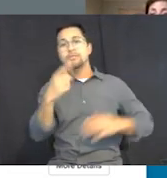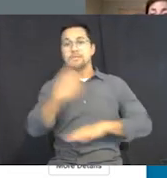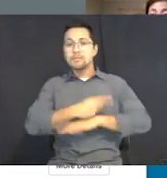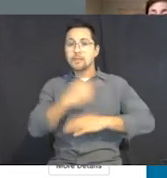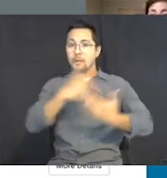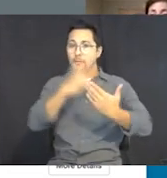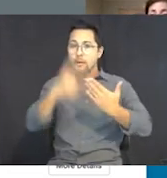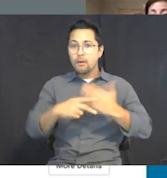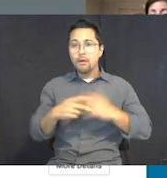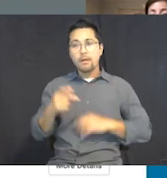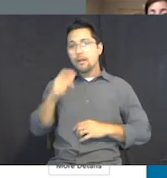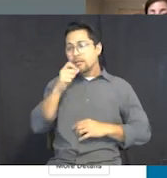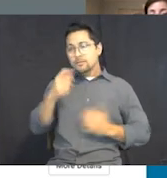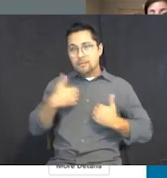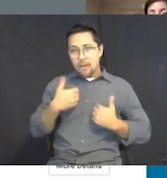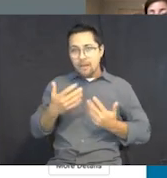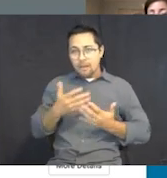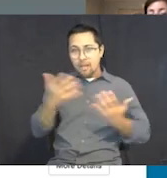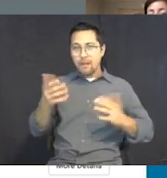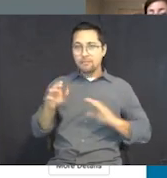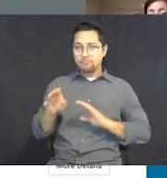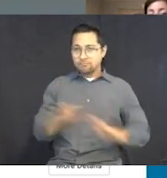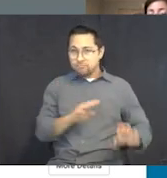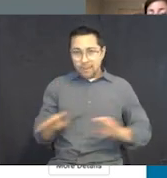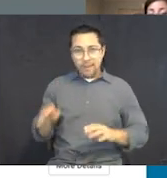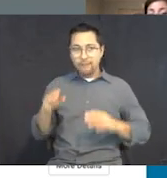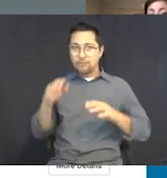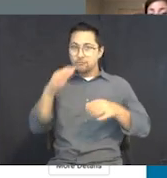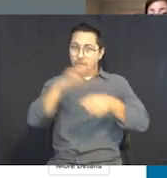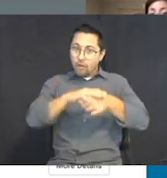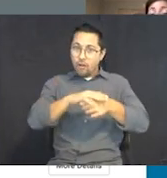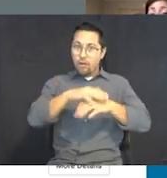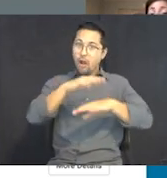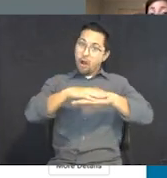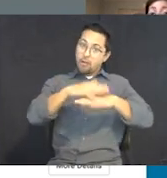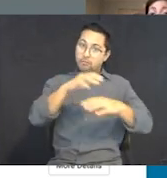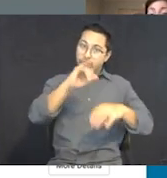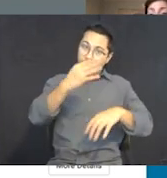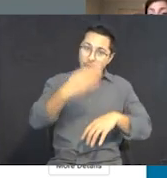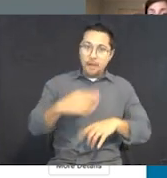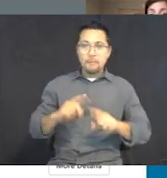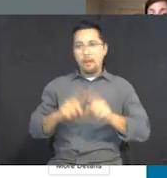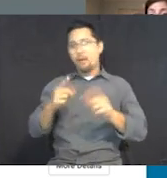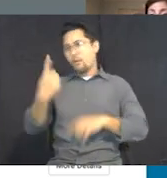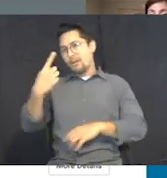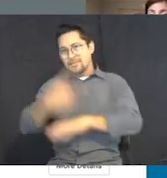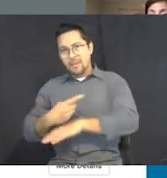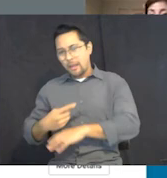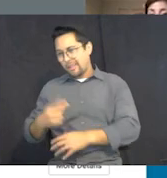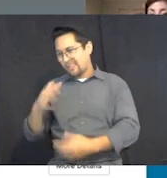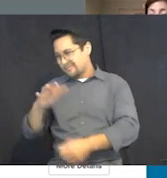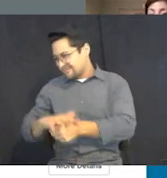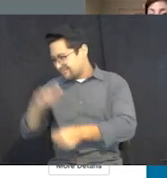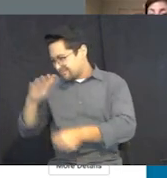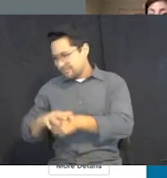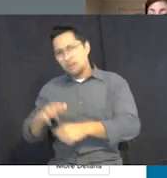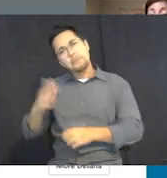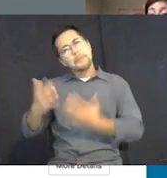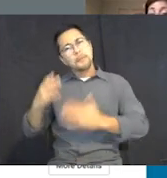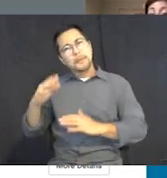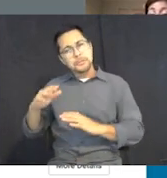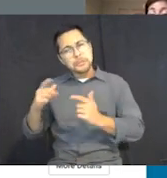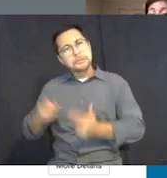wow, okay, well, that makes sense because Ben was out of bed, off and on throughout the night. And you have